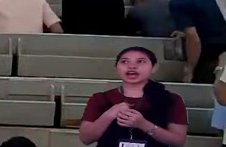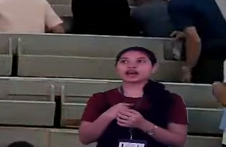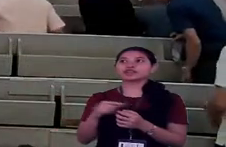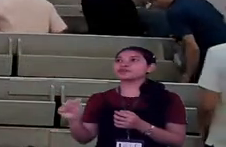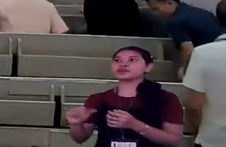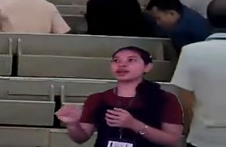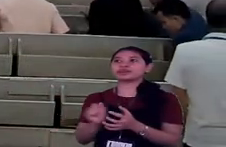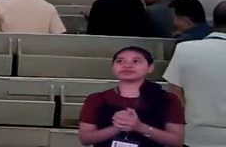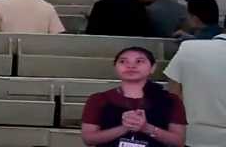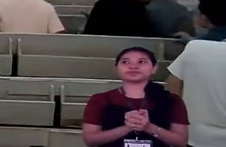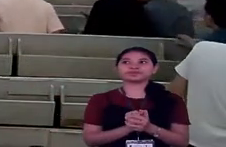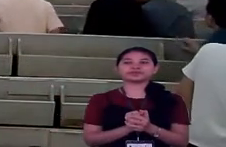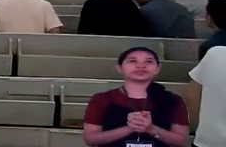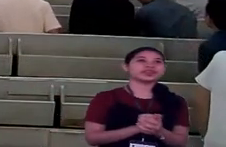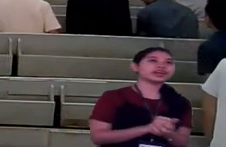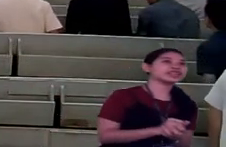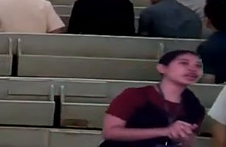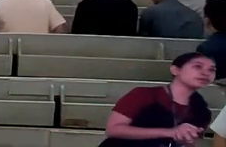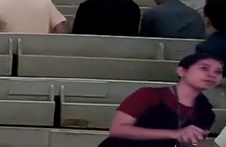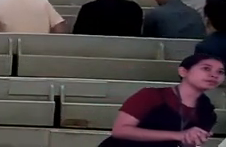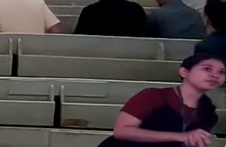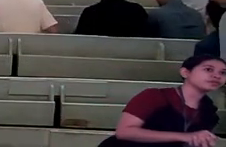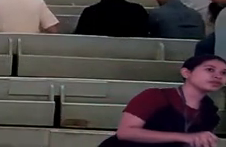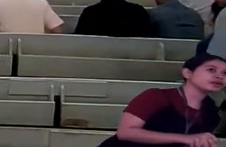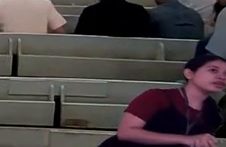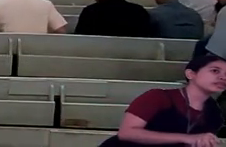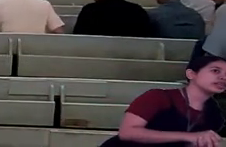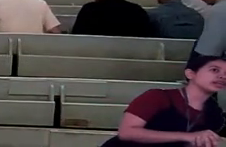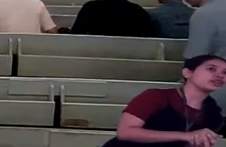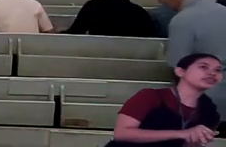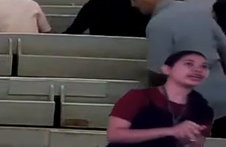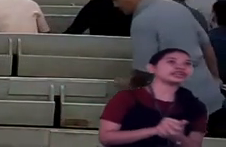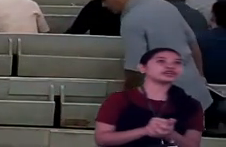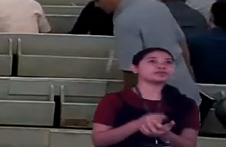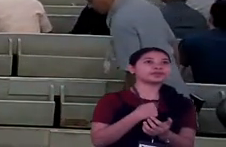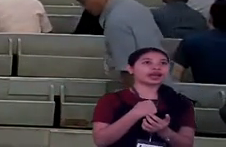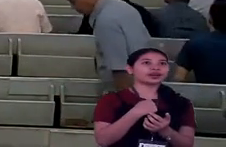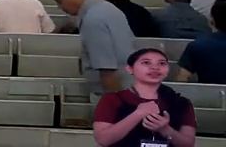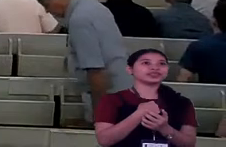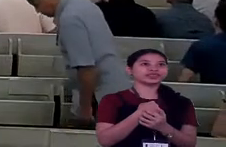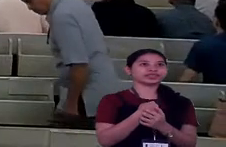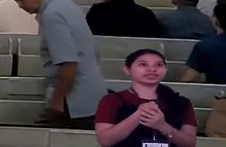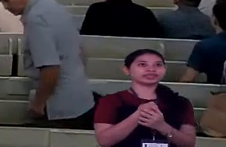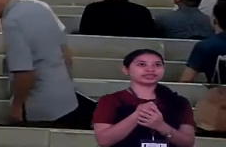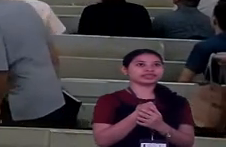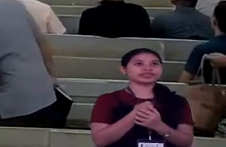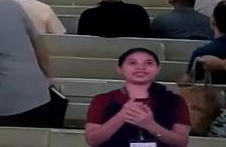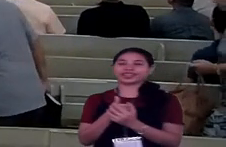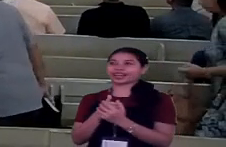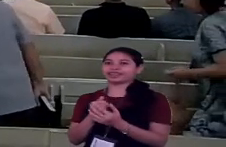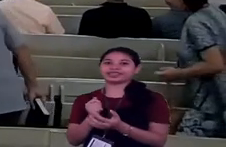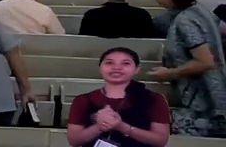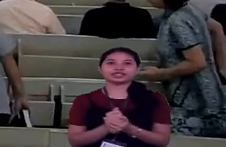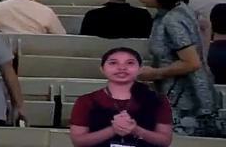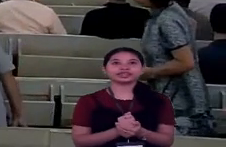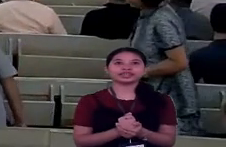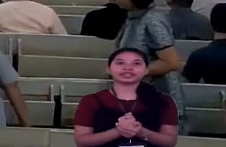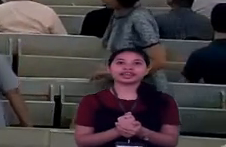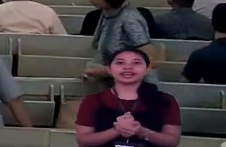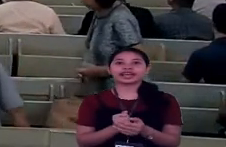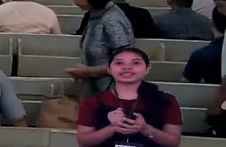our quartet from the Bob Hughes Christian Academy to give us a blessing in song before the message this morning.